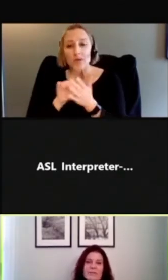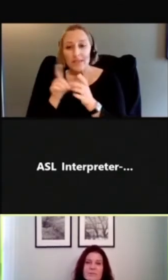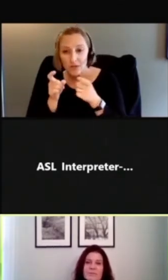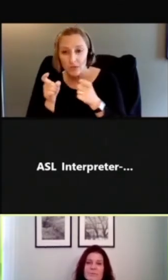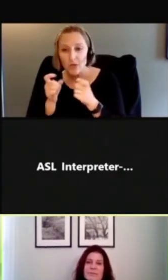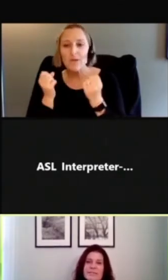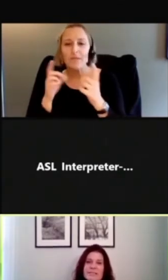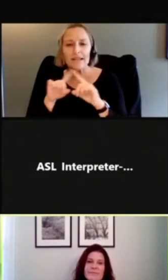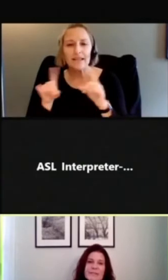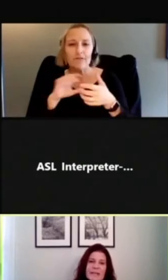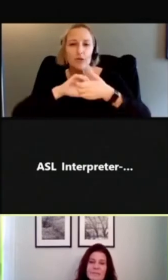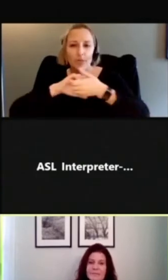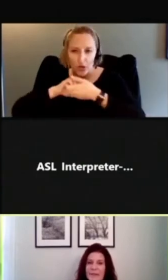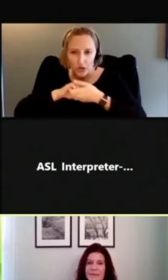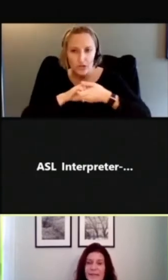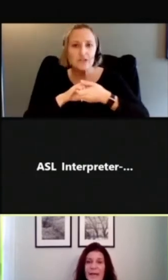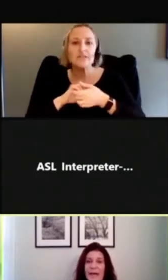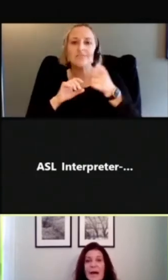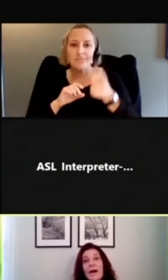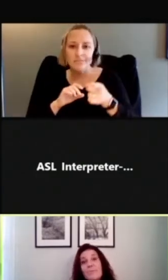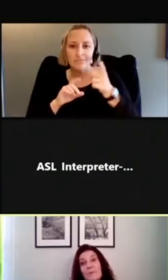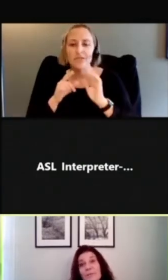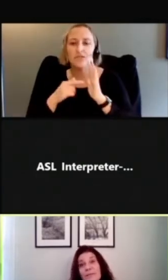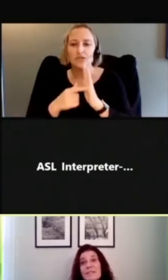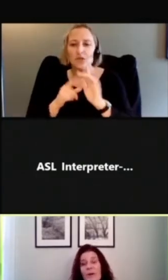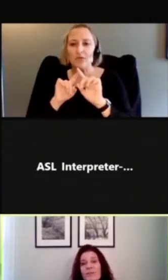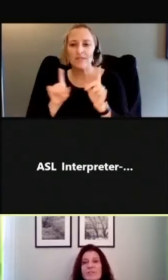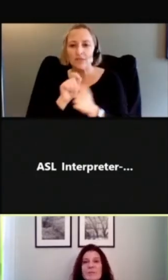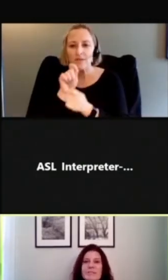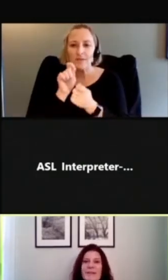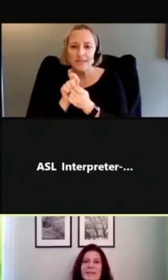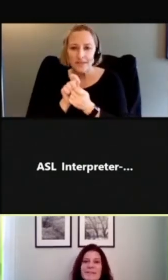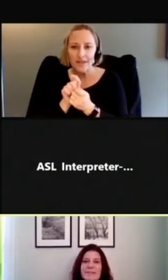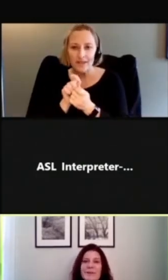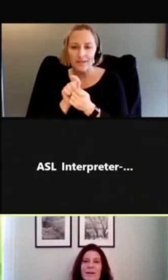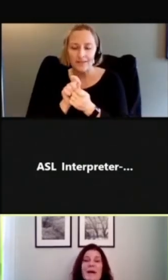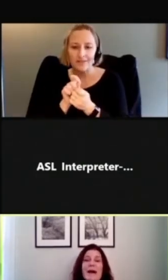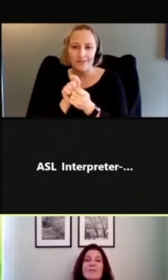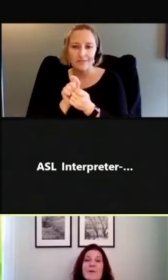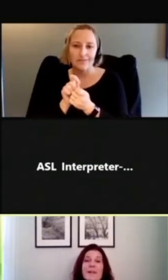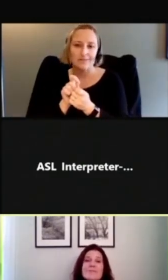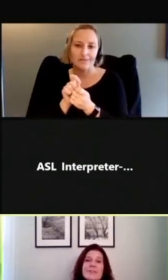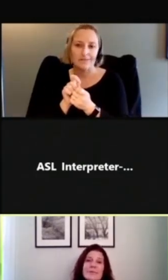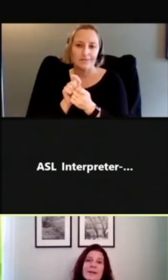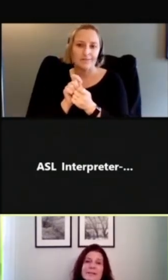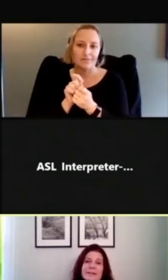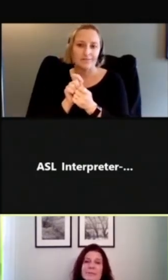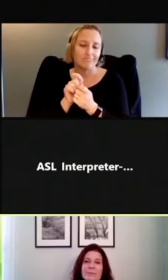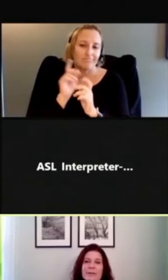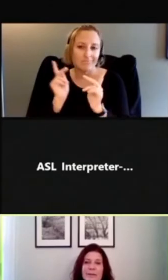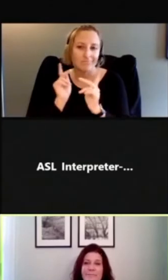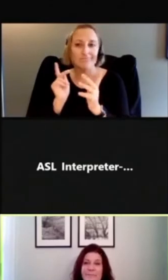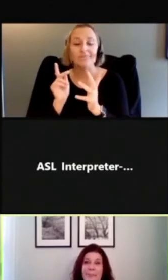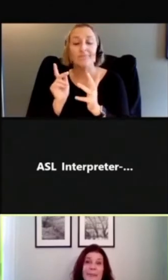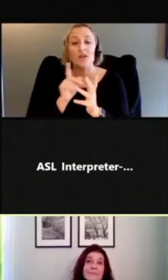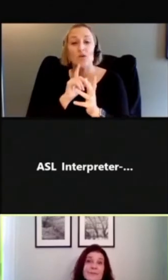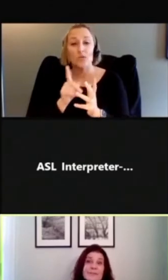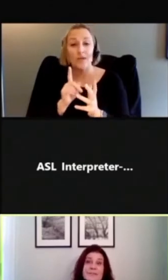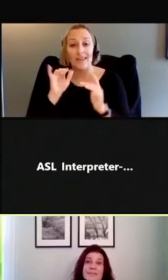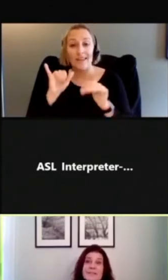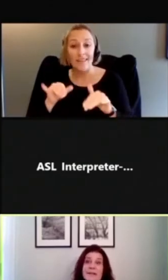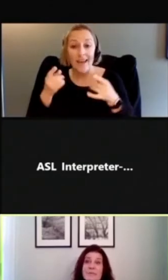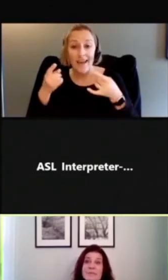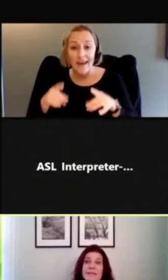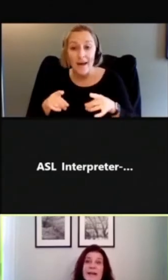this kind of shows you some specific types of things. And really these partnerships tend to come out of whatever is going on in the community.